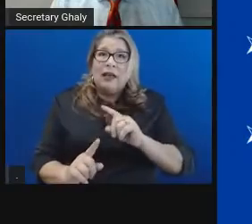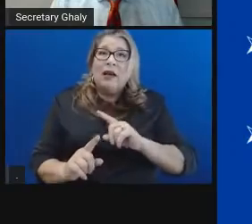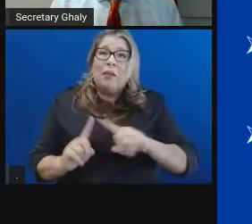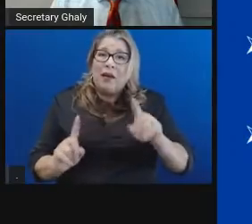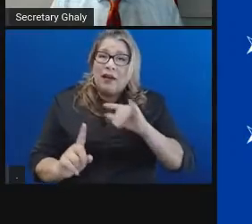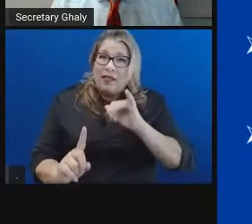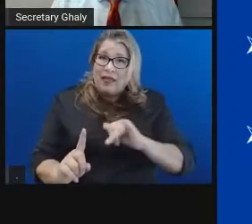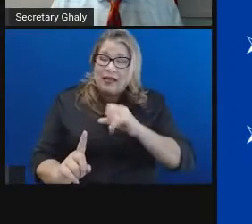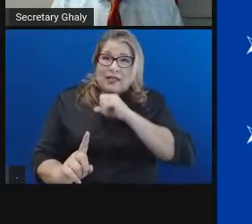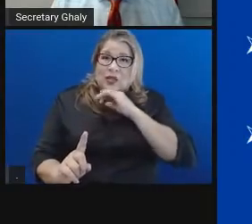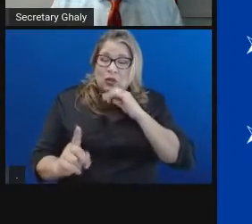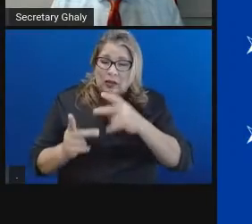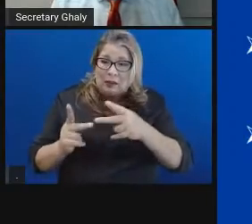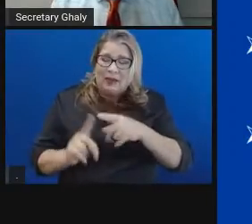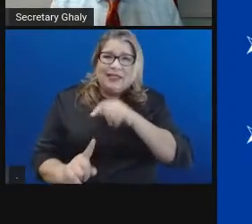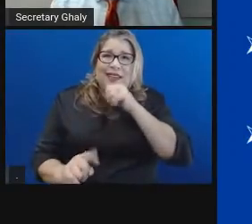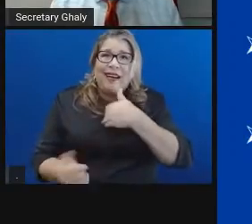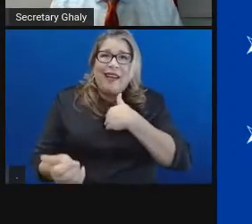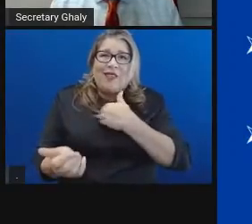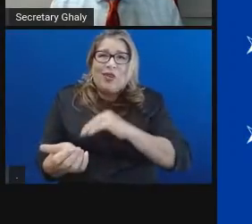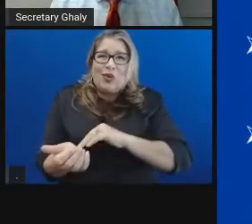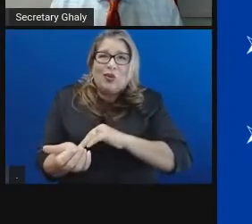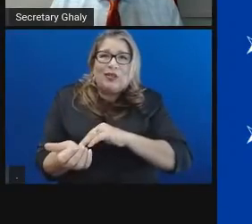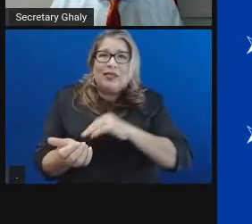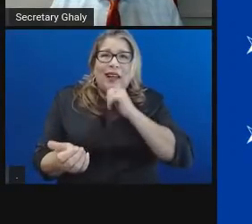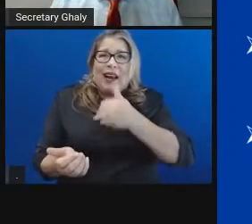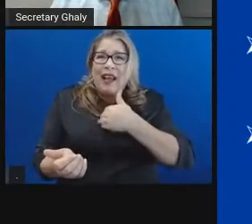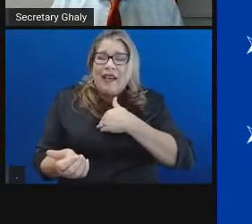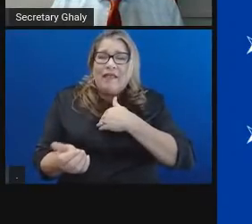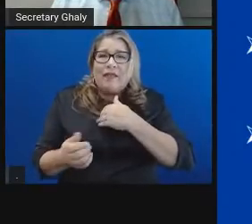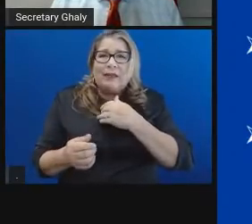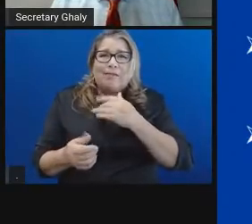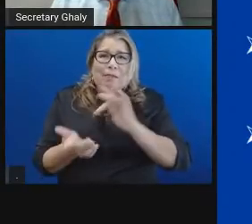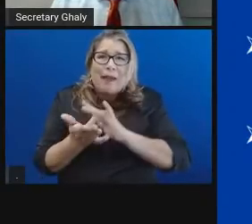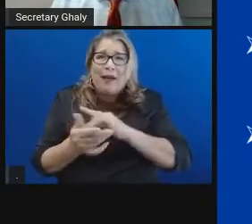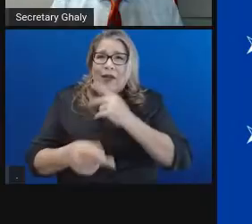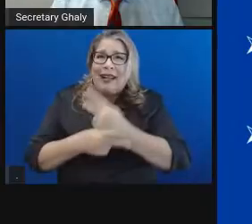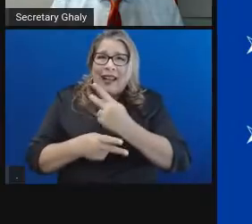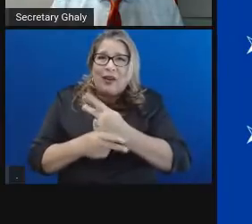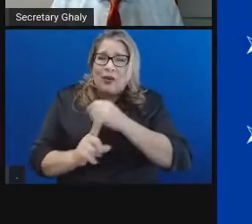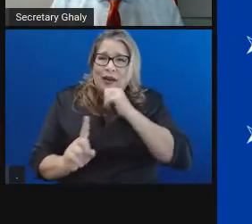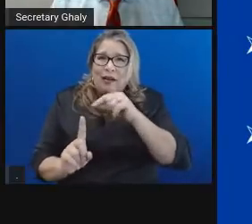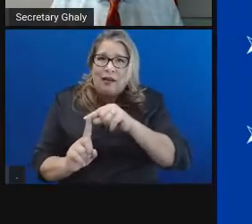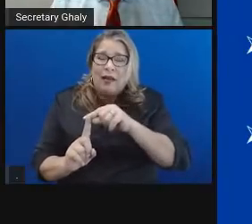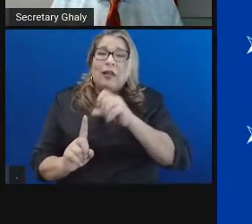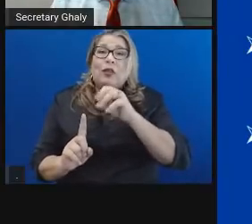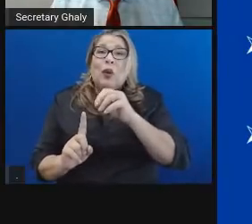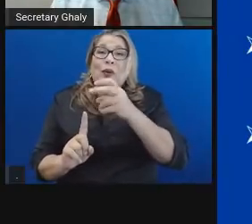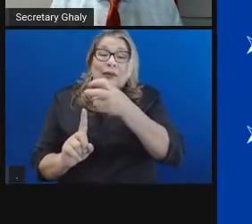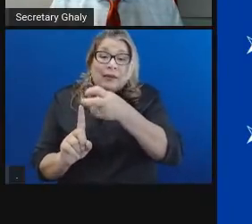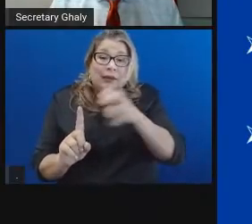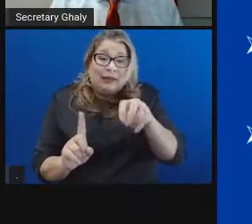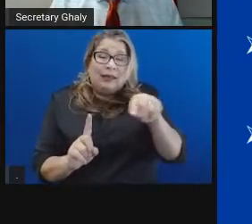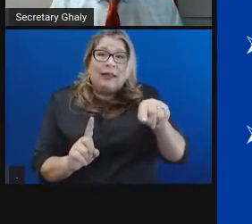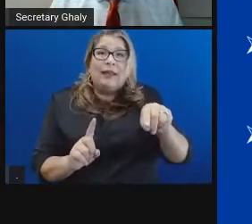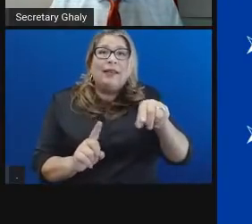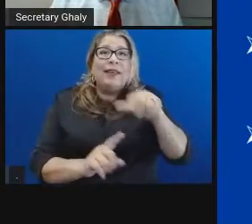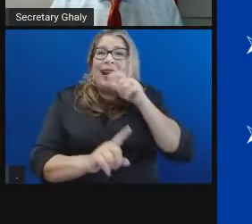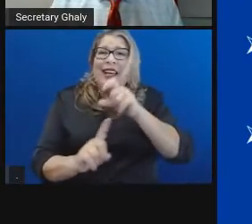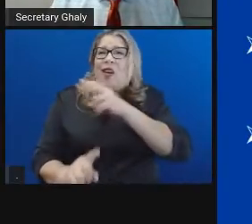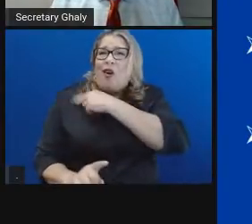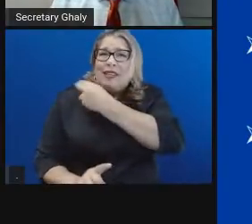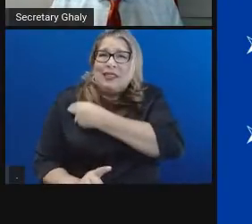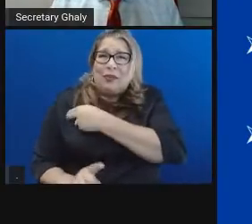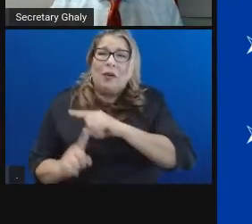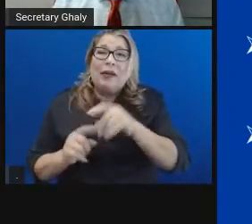be served in these sort of medium alternative care sites that we have stood up. Today, one